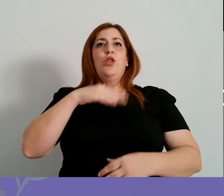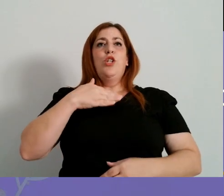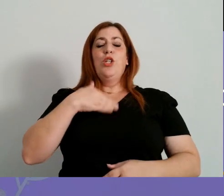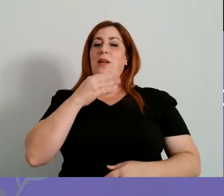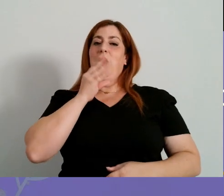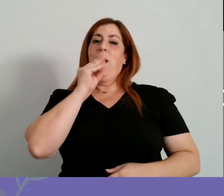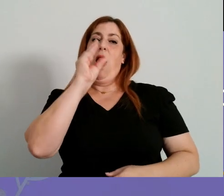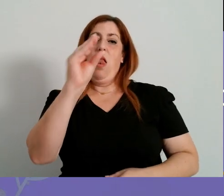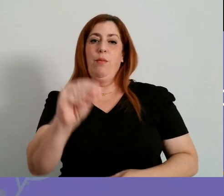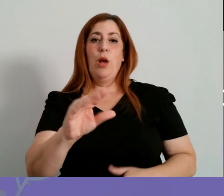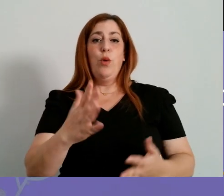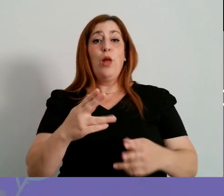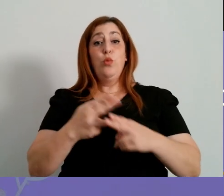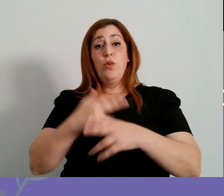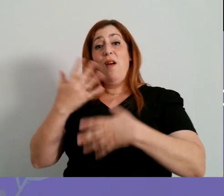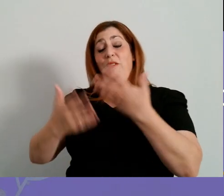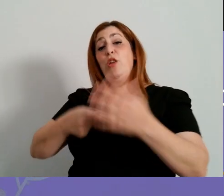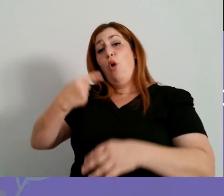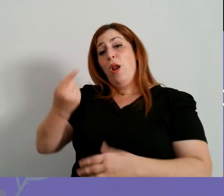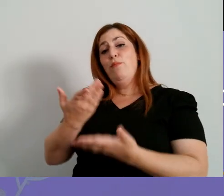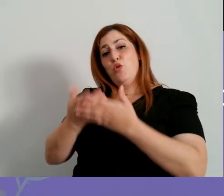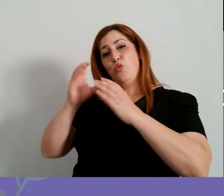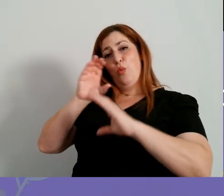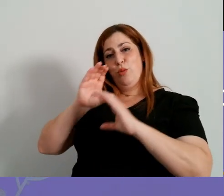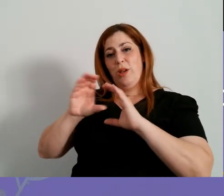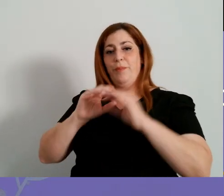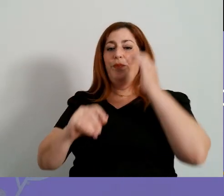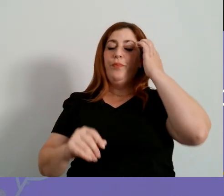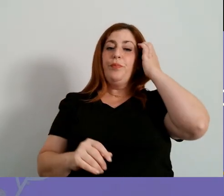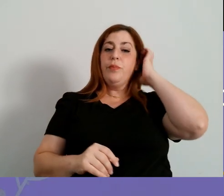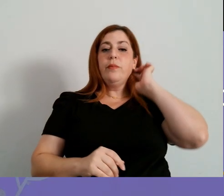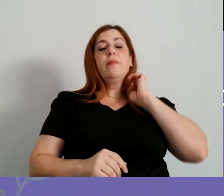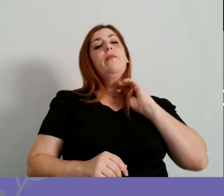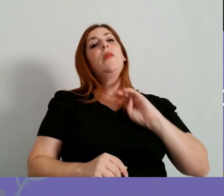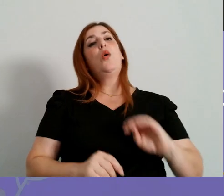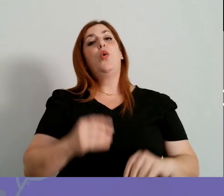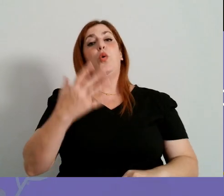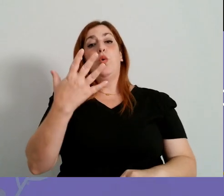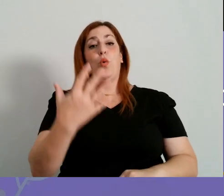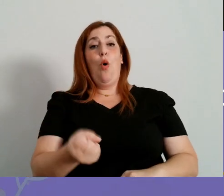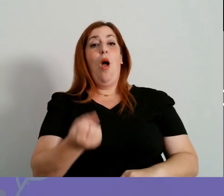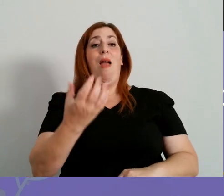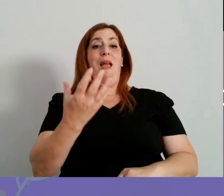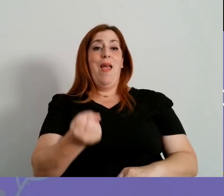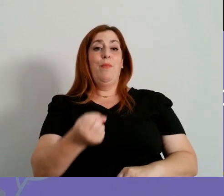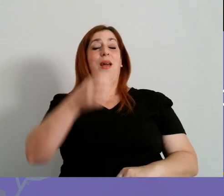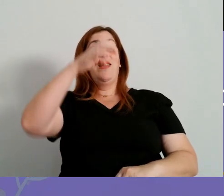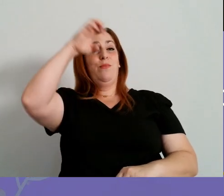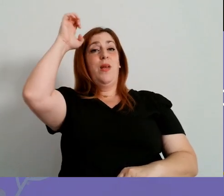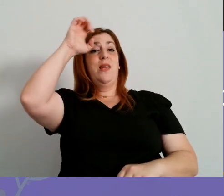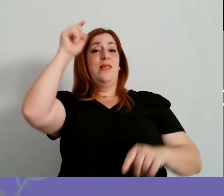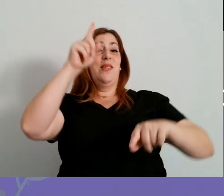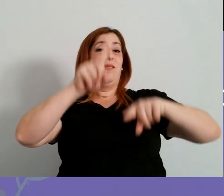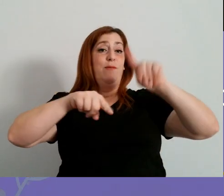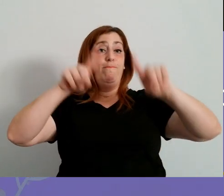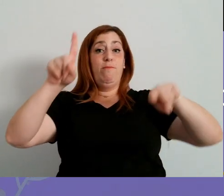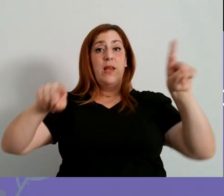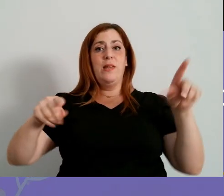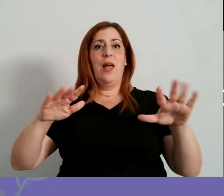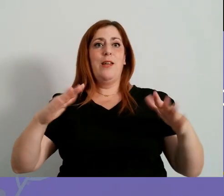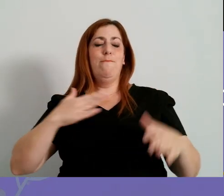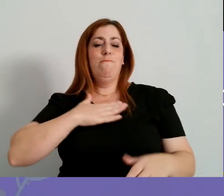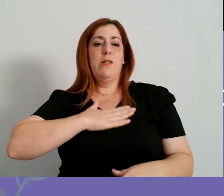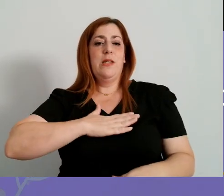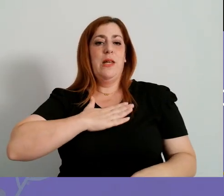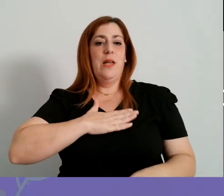to rely on other means. There's differences in sensory experiences, and this doesn't only mean that someone is